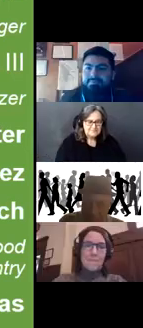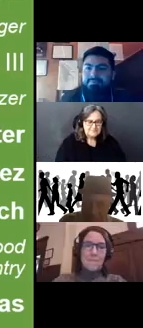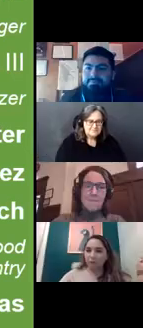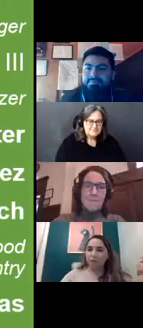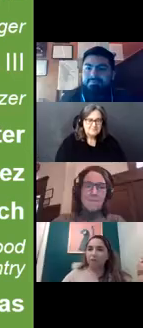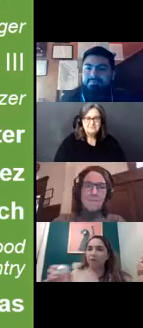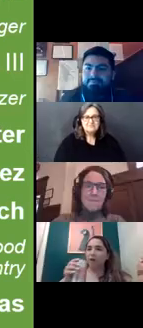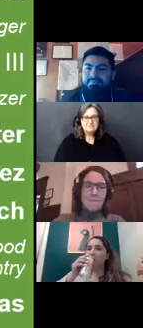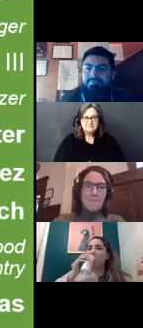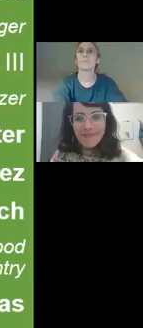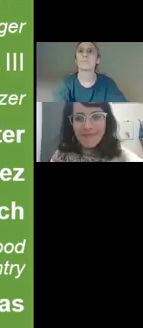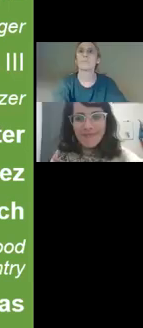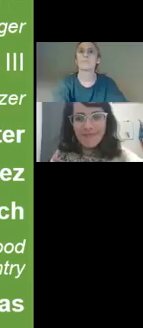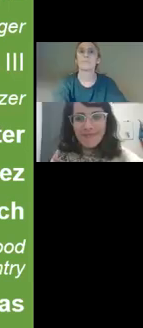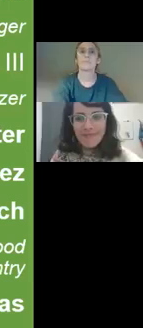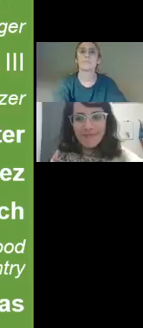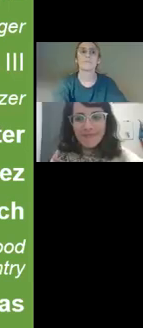Oh, okay.